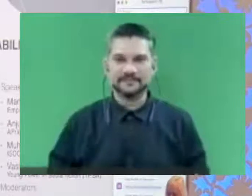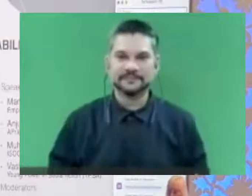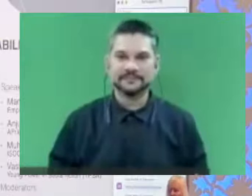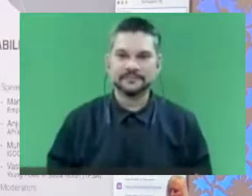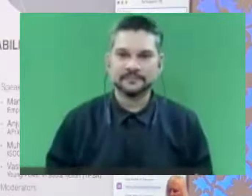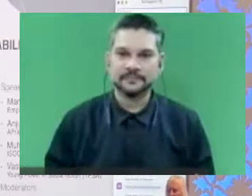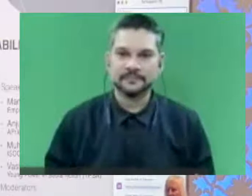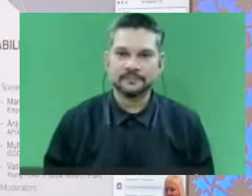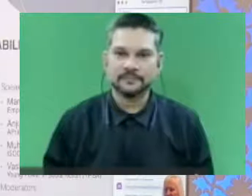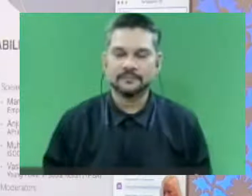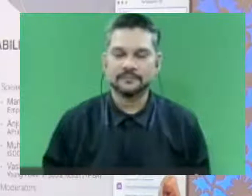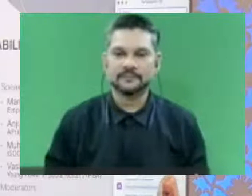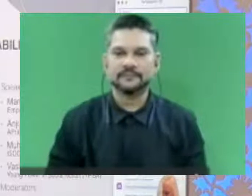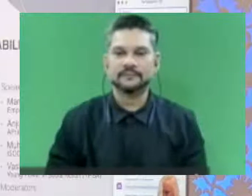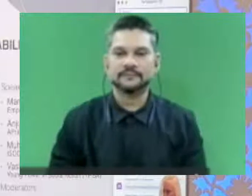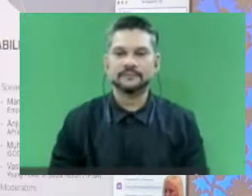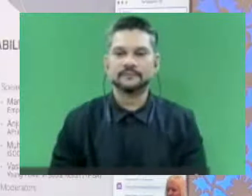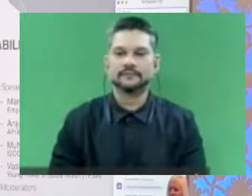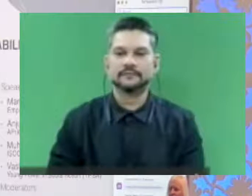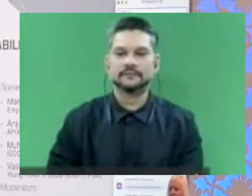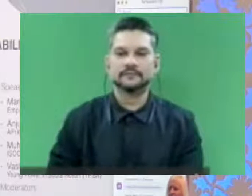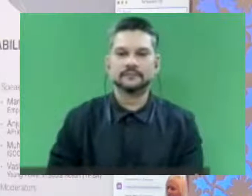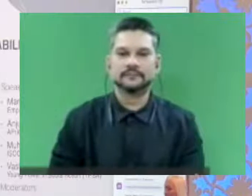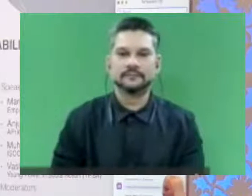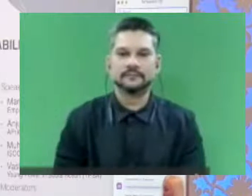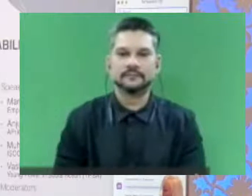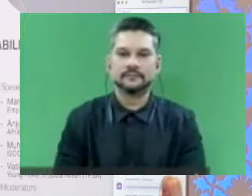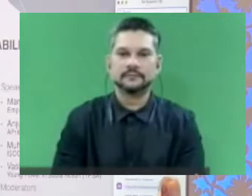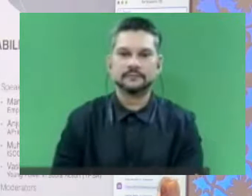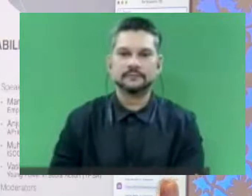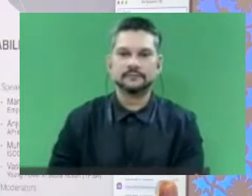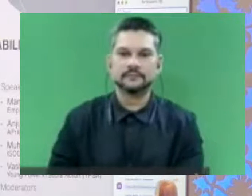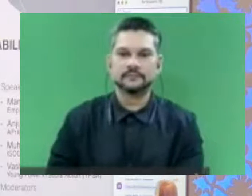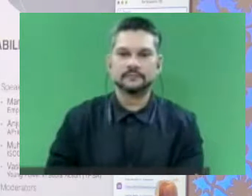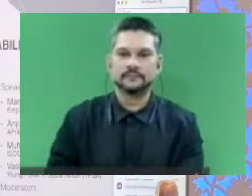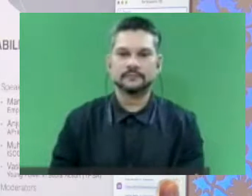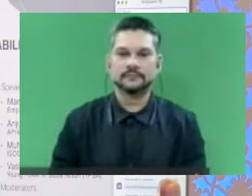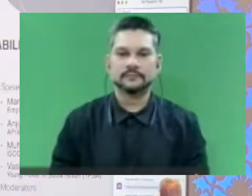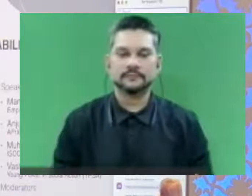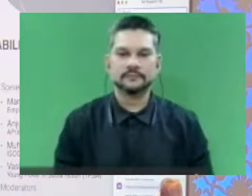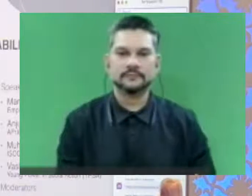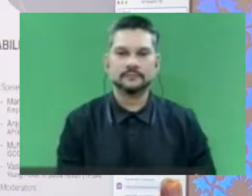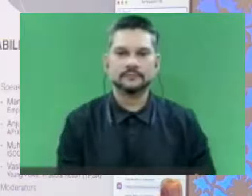Yes, good idea. So please go ahead. Yeah.